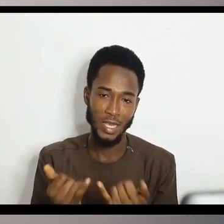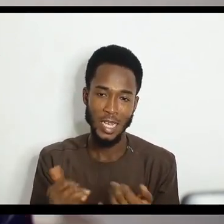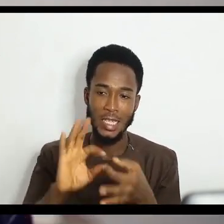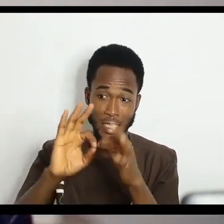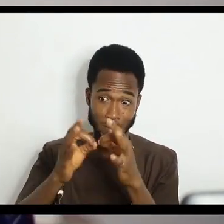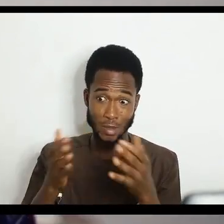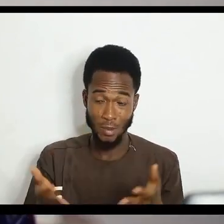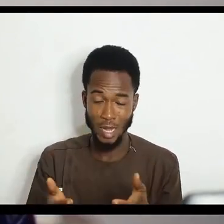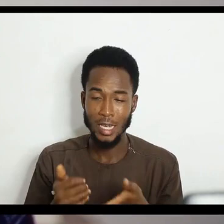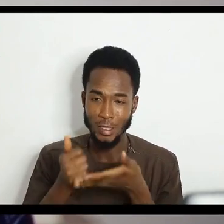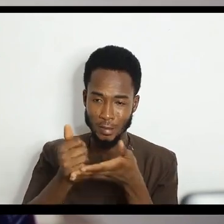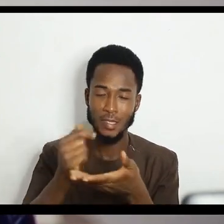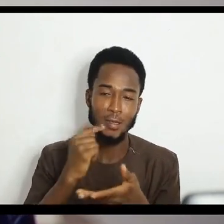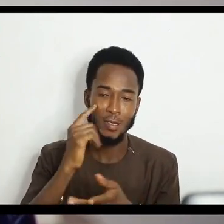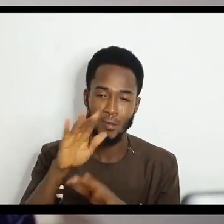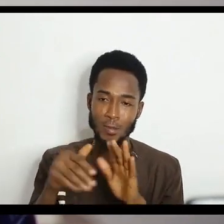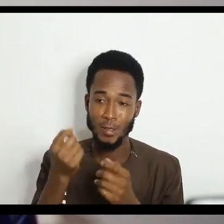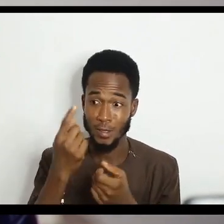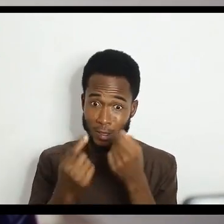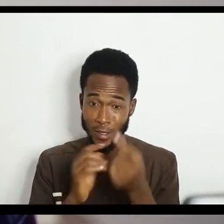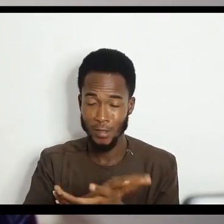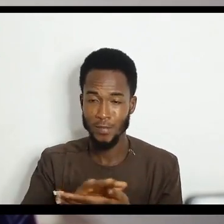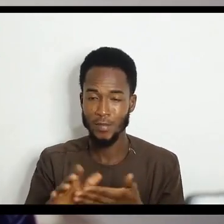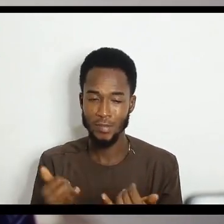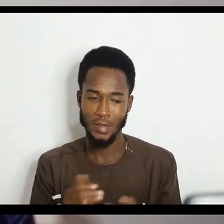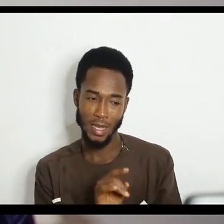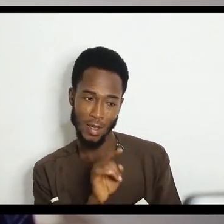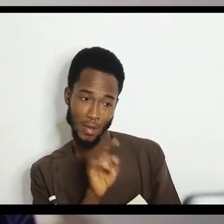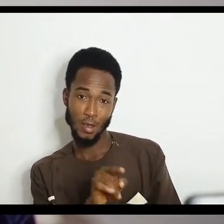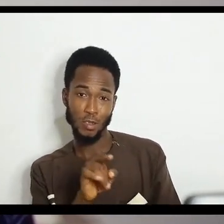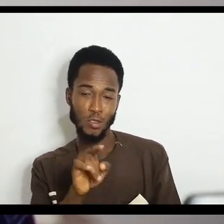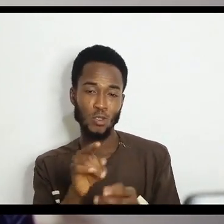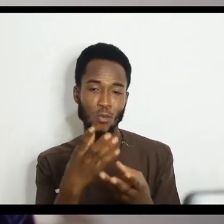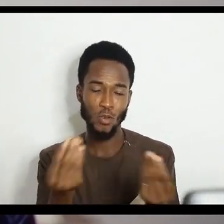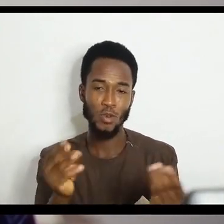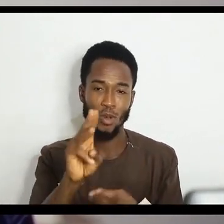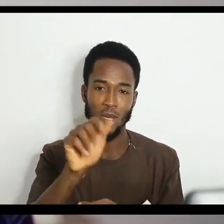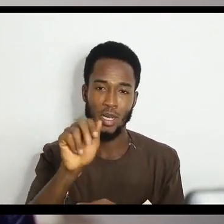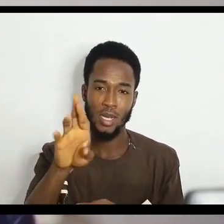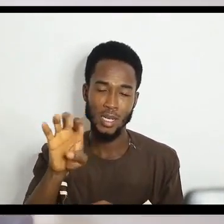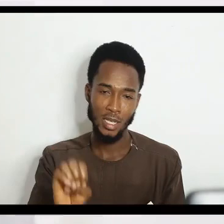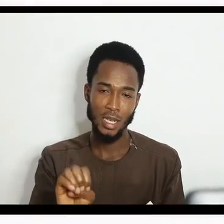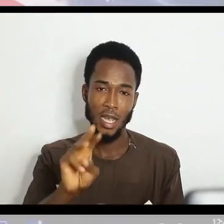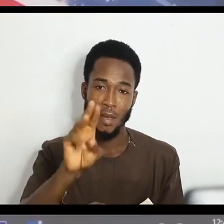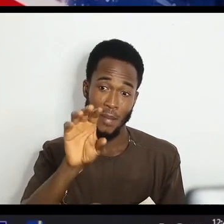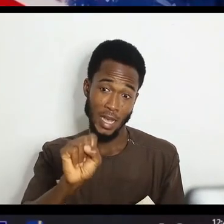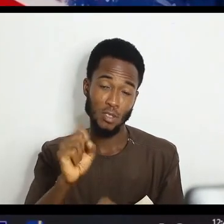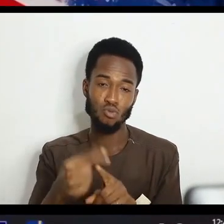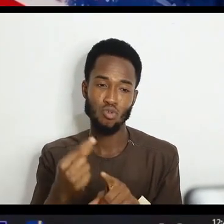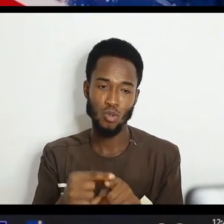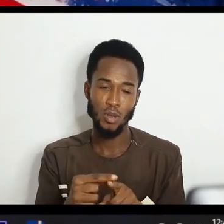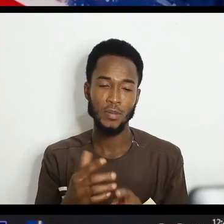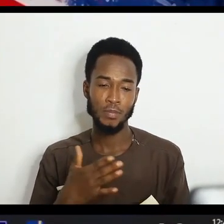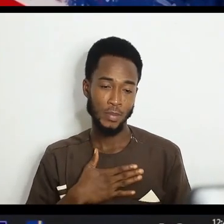signer. So let's quickly get straight to the software that we are going to use. That is Microsoft Word. This is